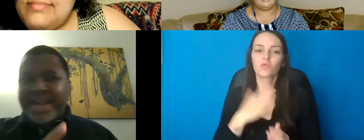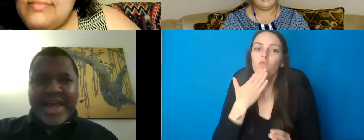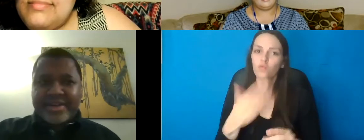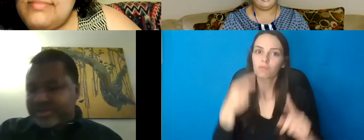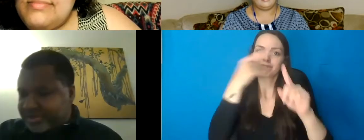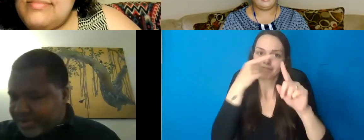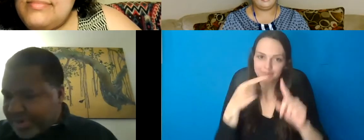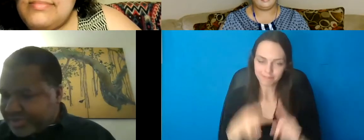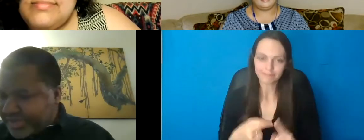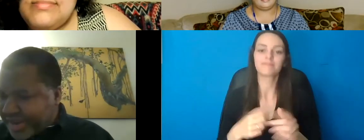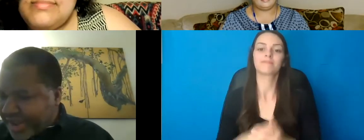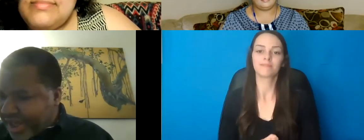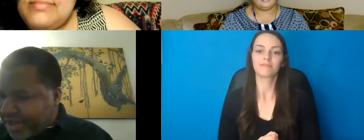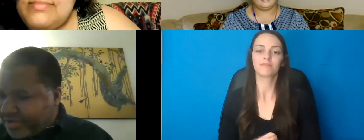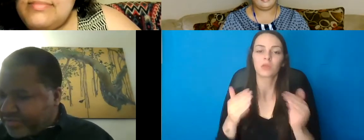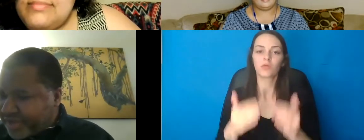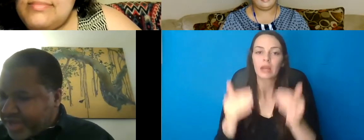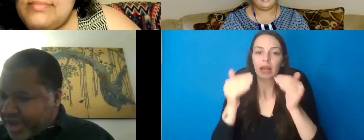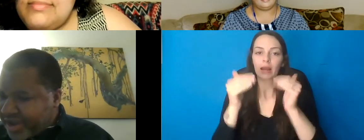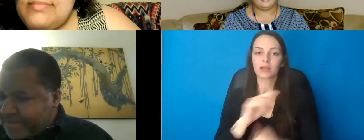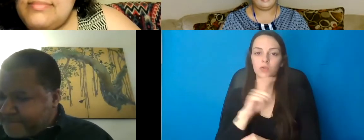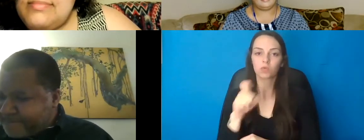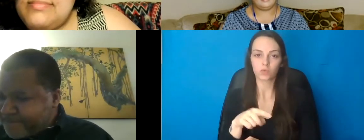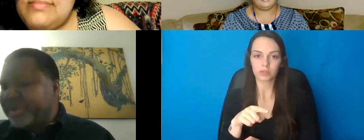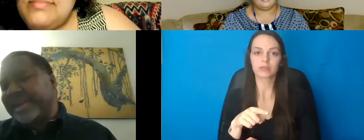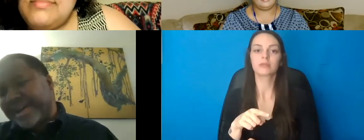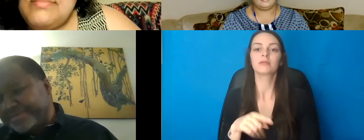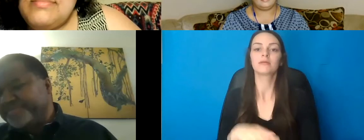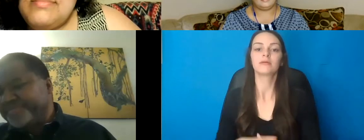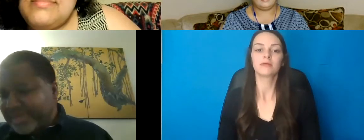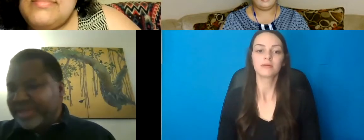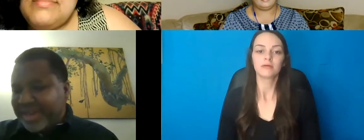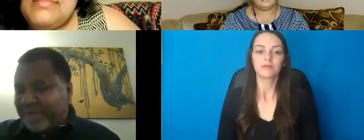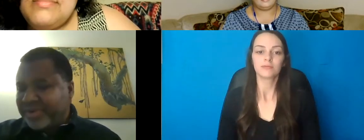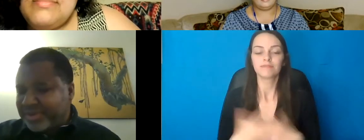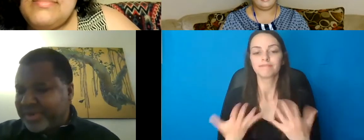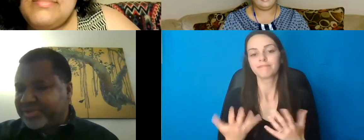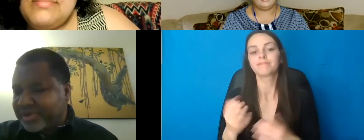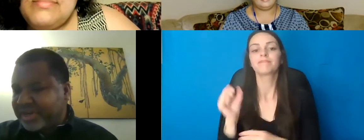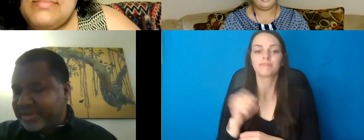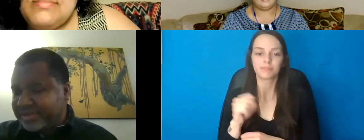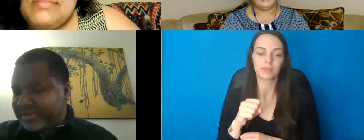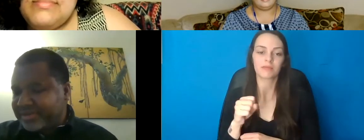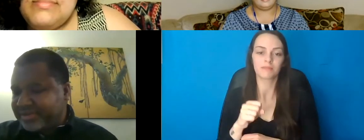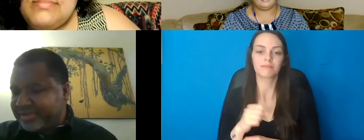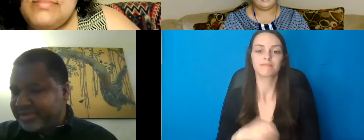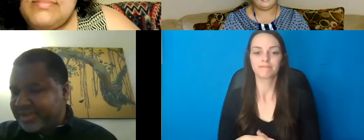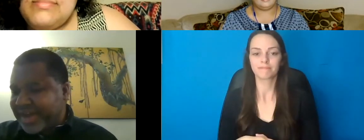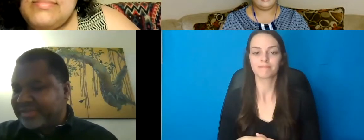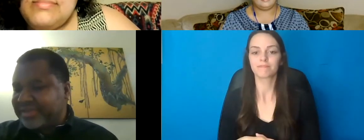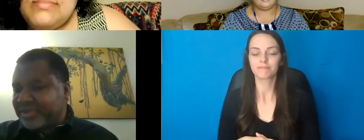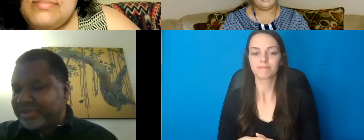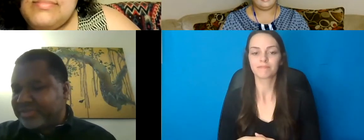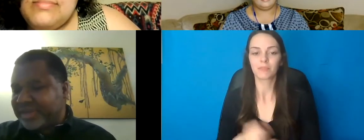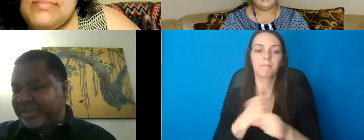The next question that I have, yeah, I wanted to make sure to